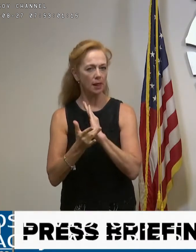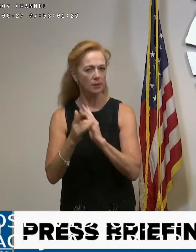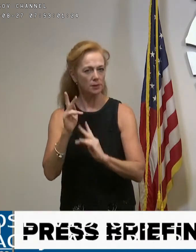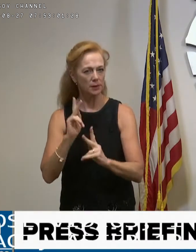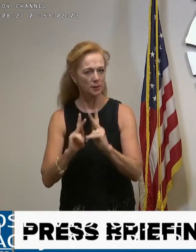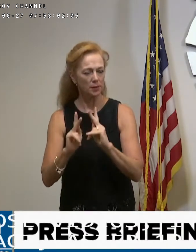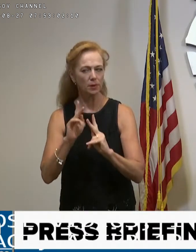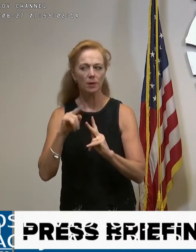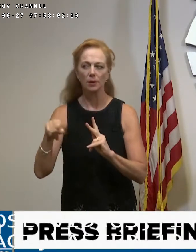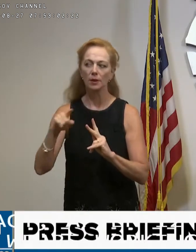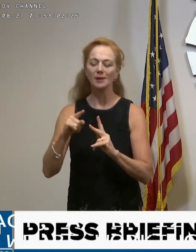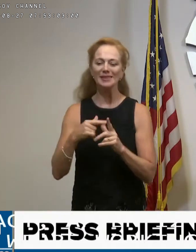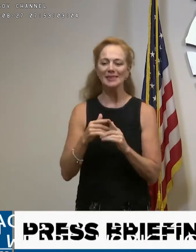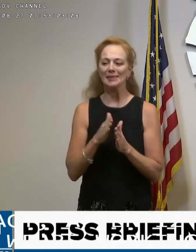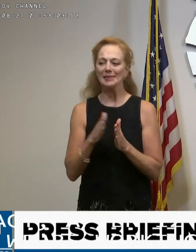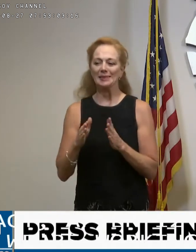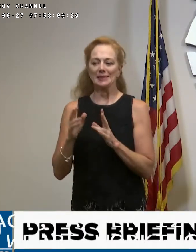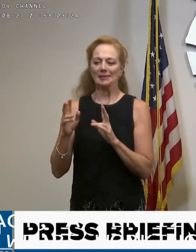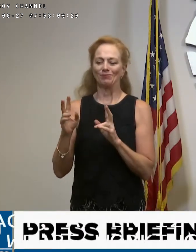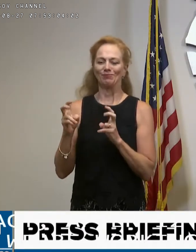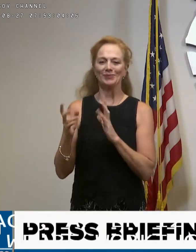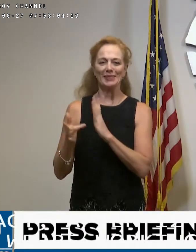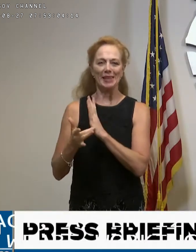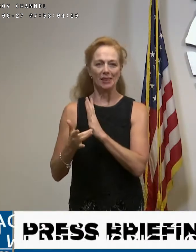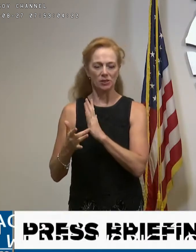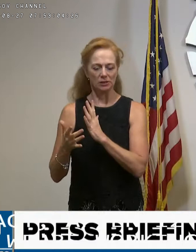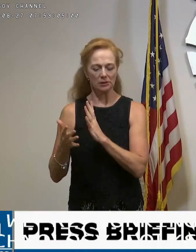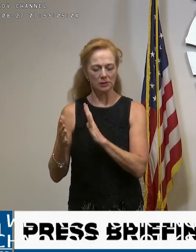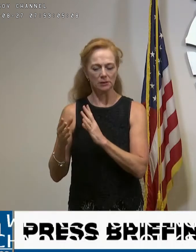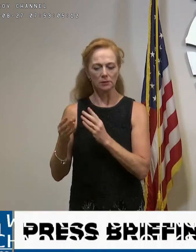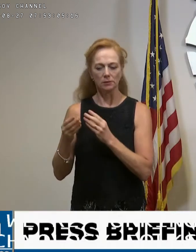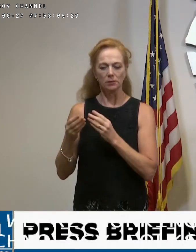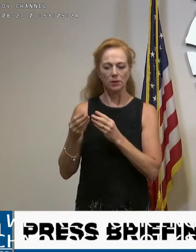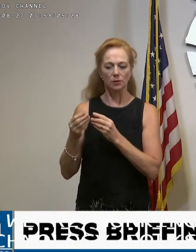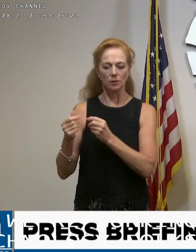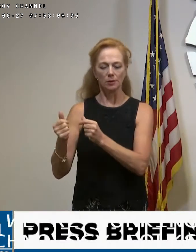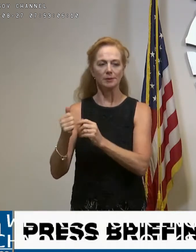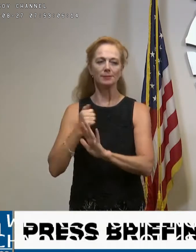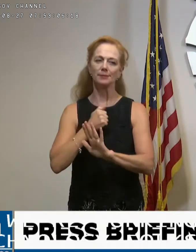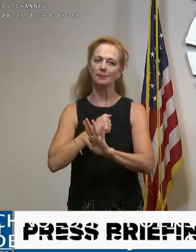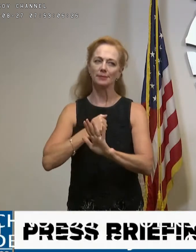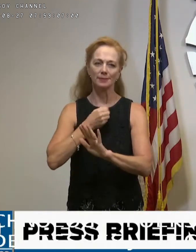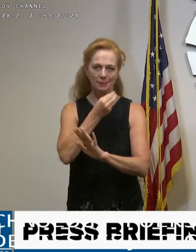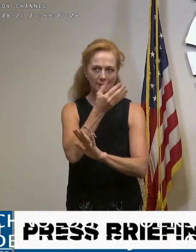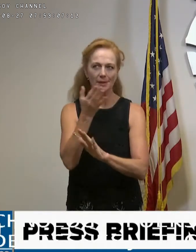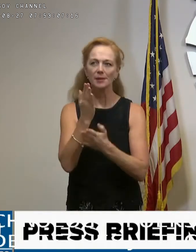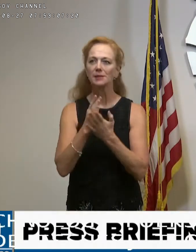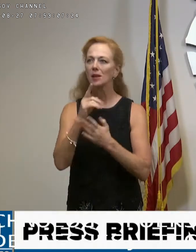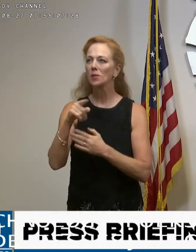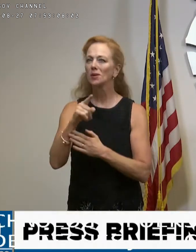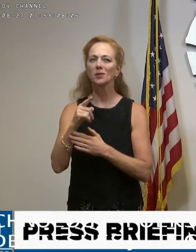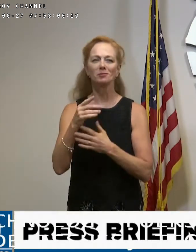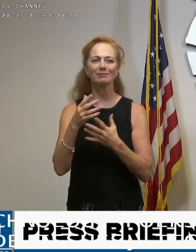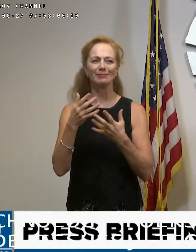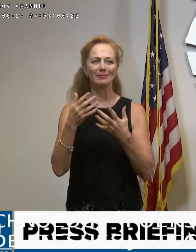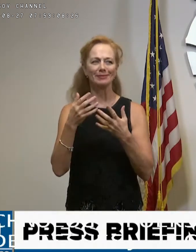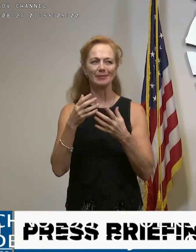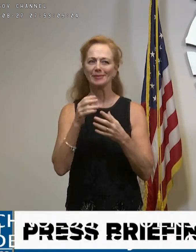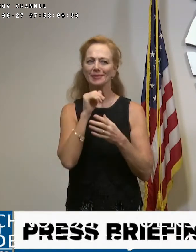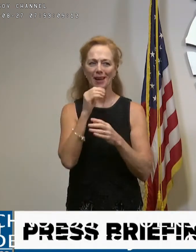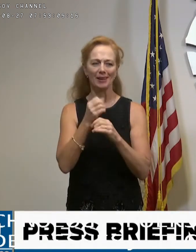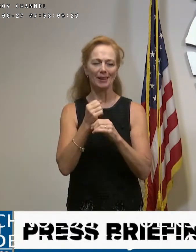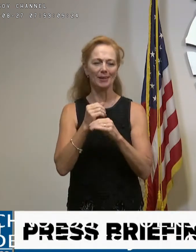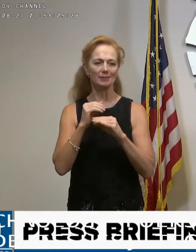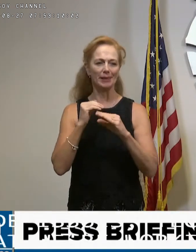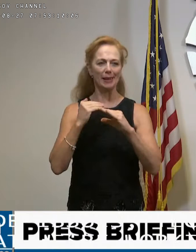folks. We've got some side issues, technology issues that we're working through right now, and apologies in advance. I know some of you didn't get the emails